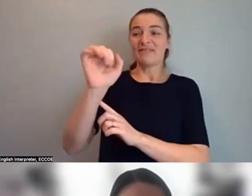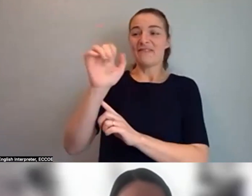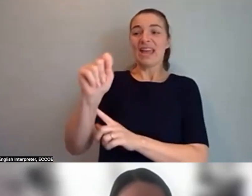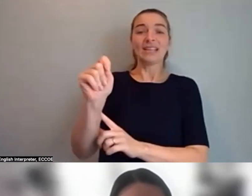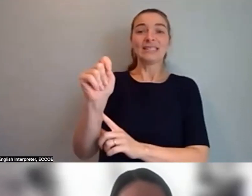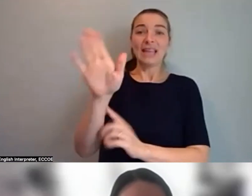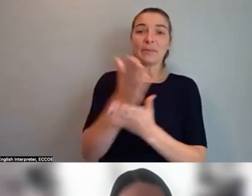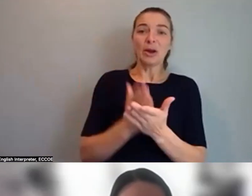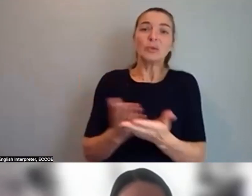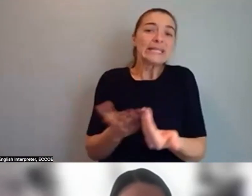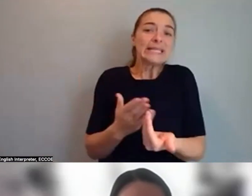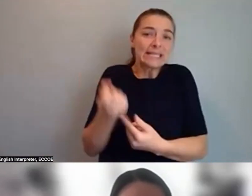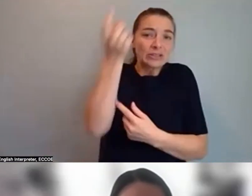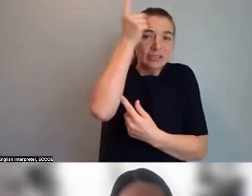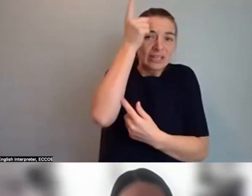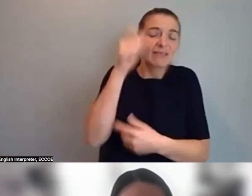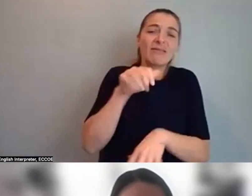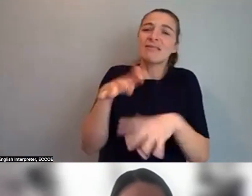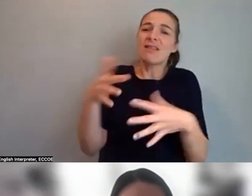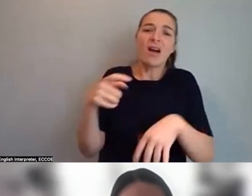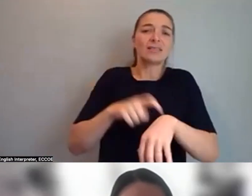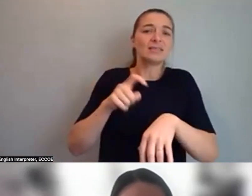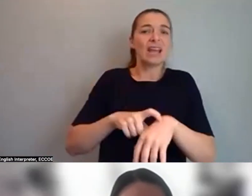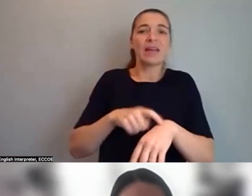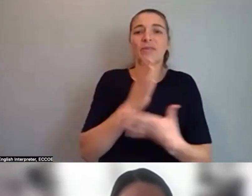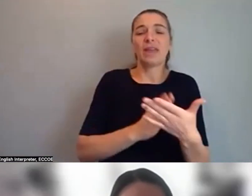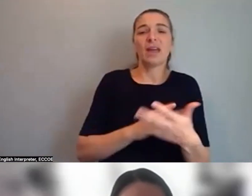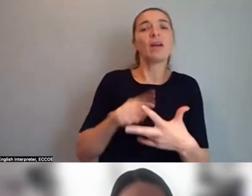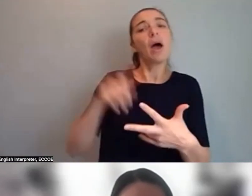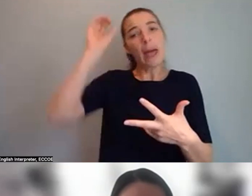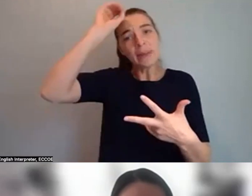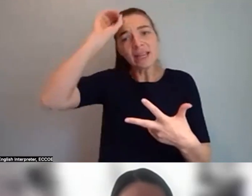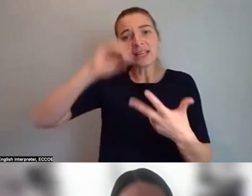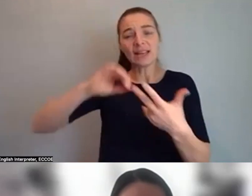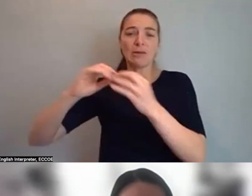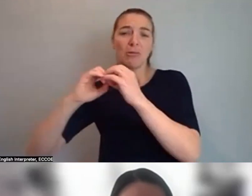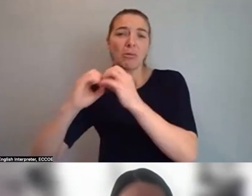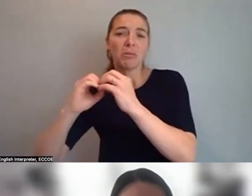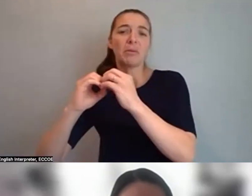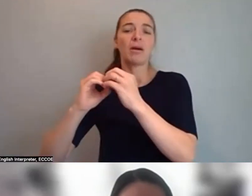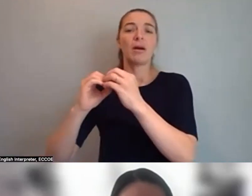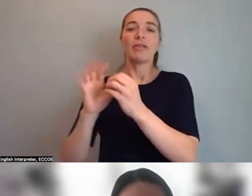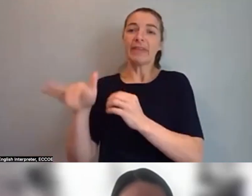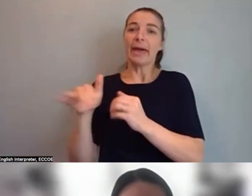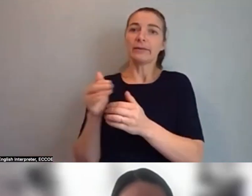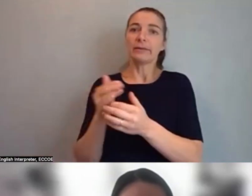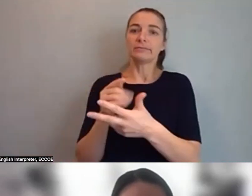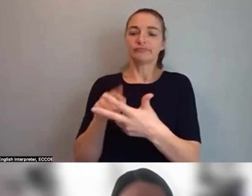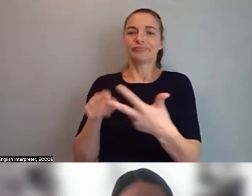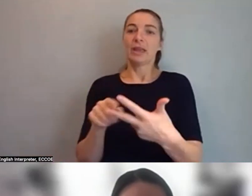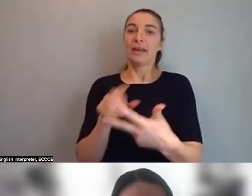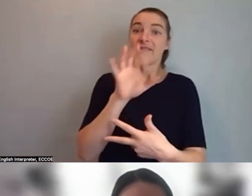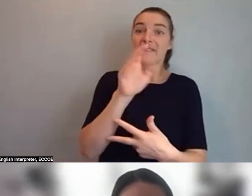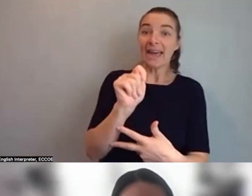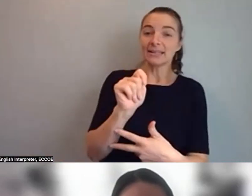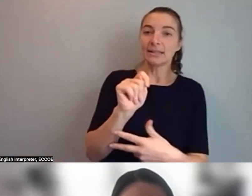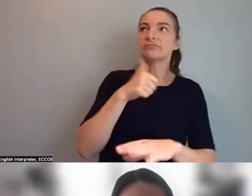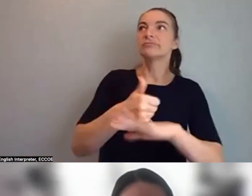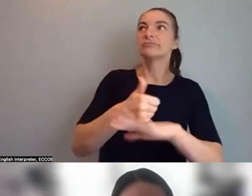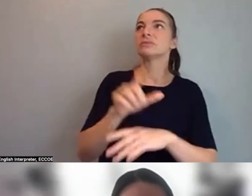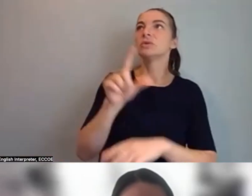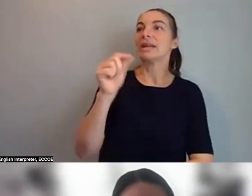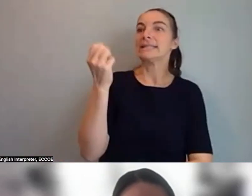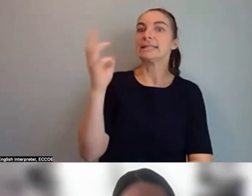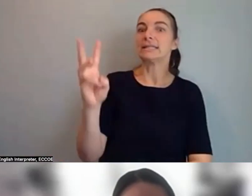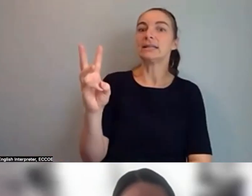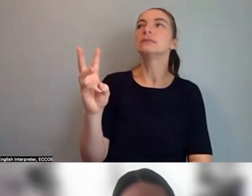And so I, it's, it's very hard because in my classroom, I go, well, okay, well, we accept facts. I'm not